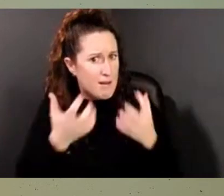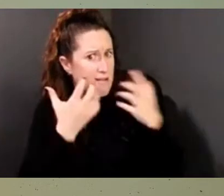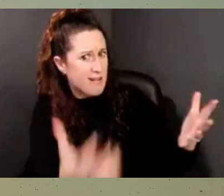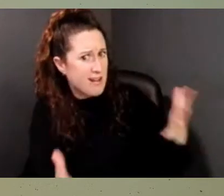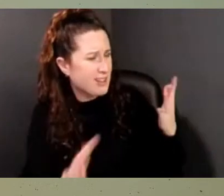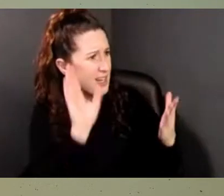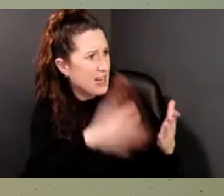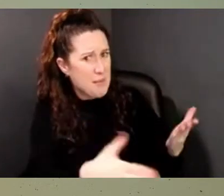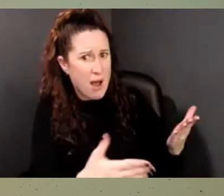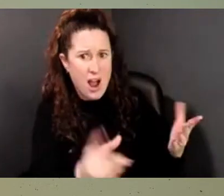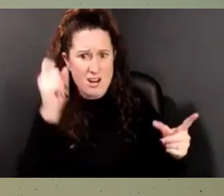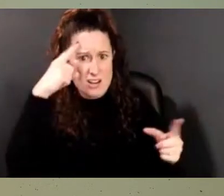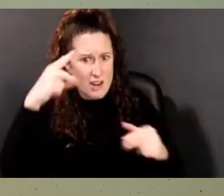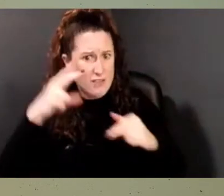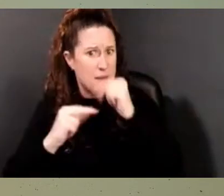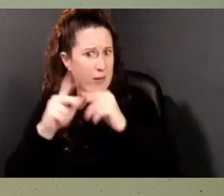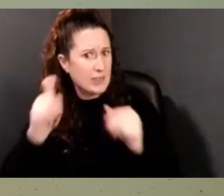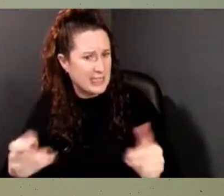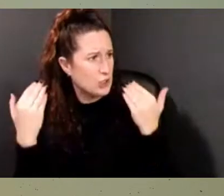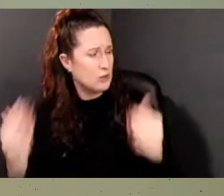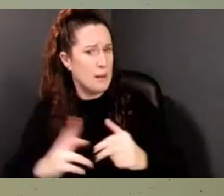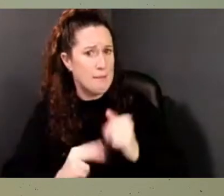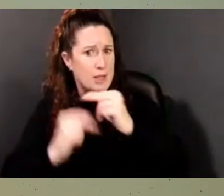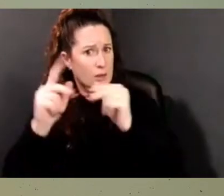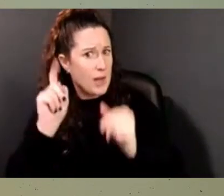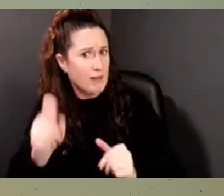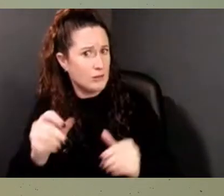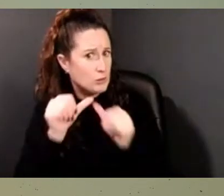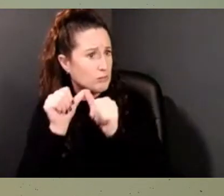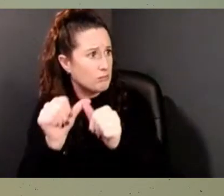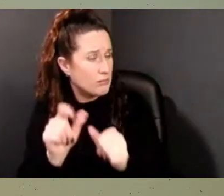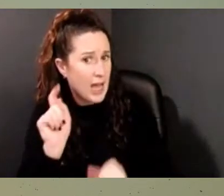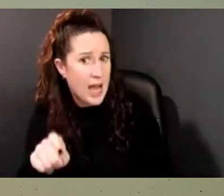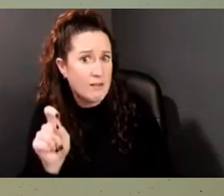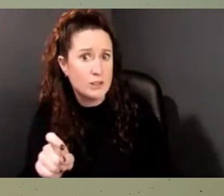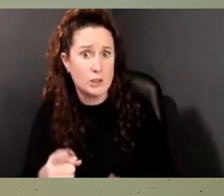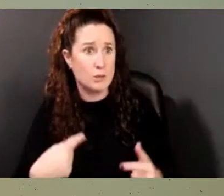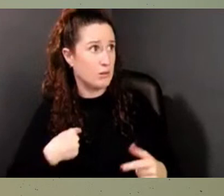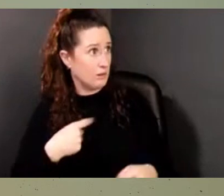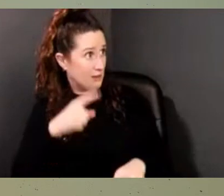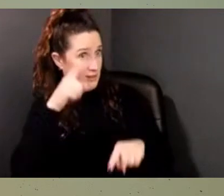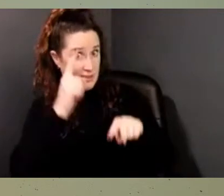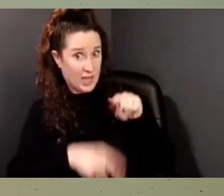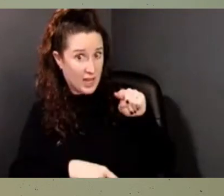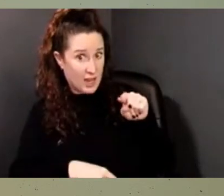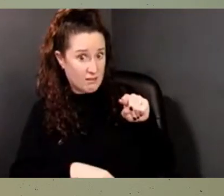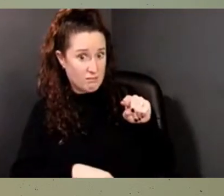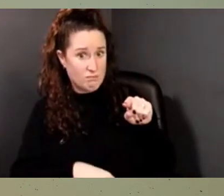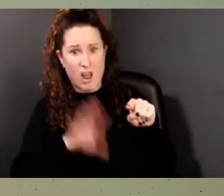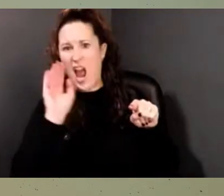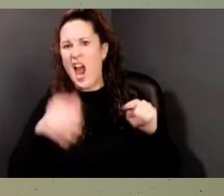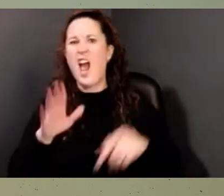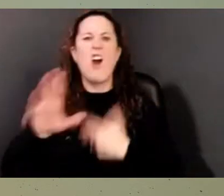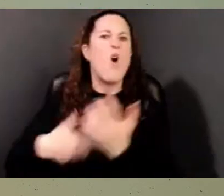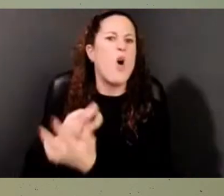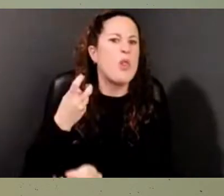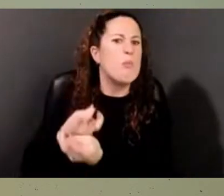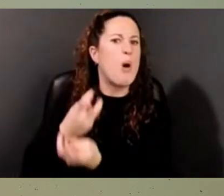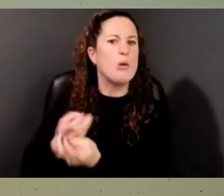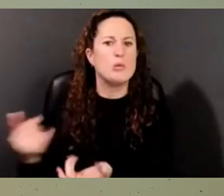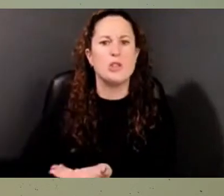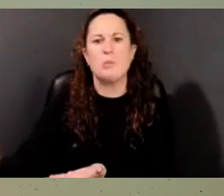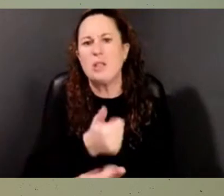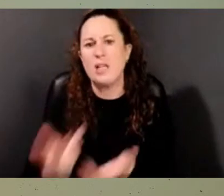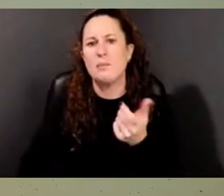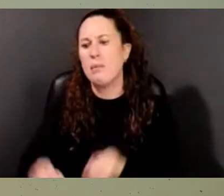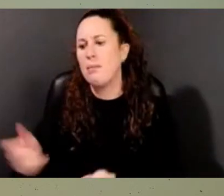rolling. This government building has to go up. And then when they couldn't do that, let's just dig them up really quick and put them over